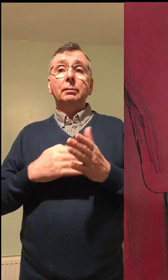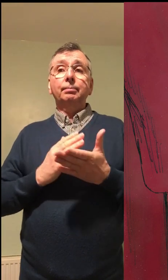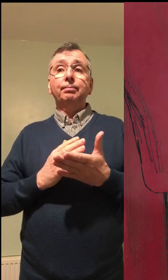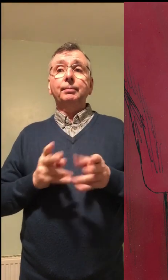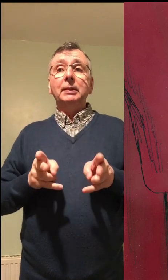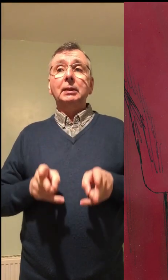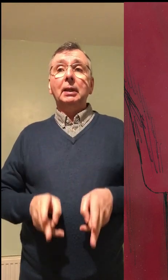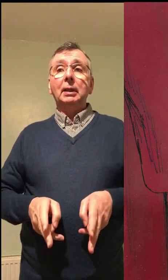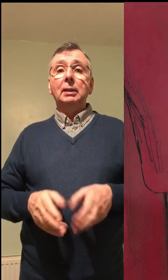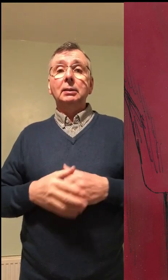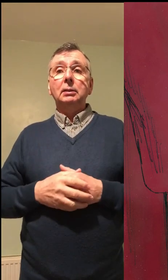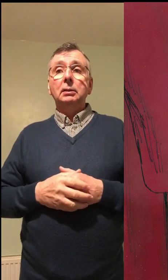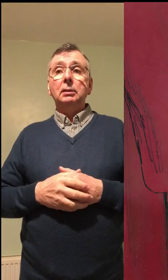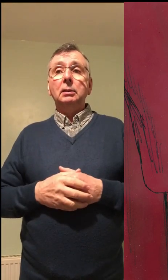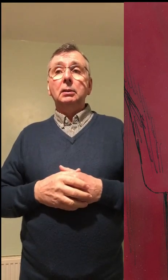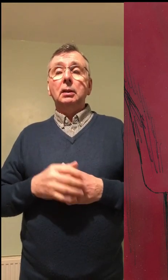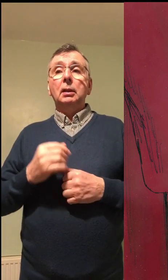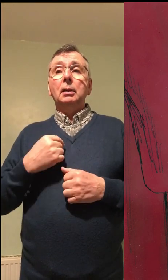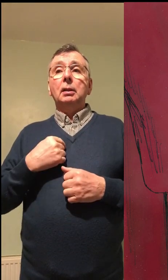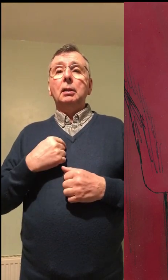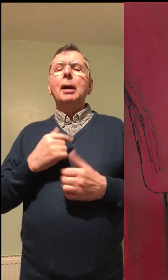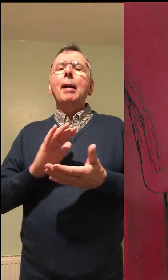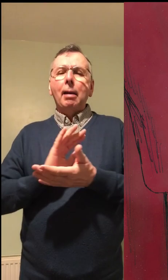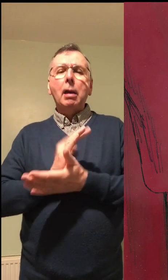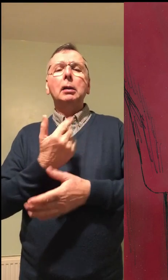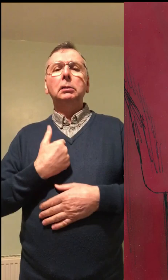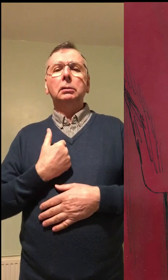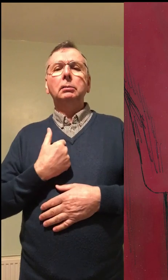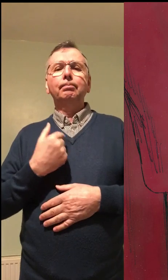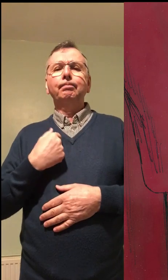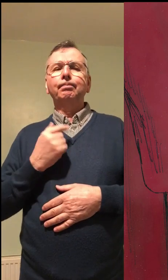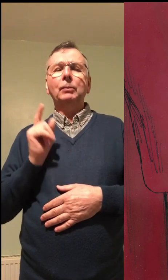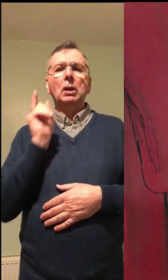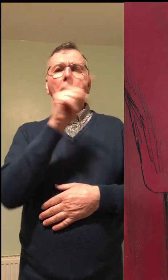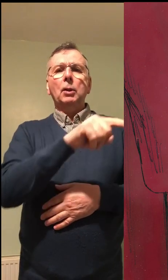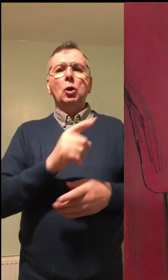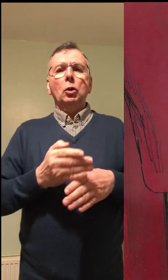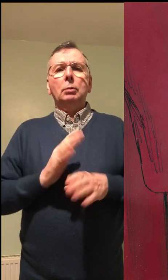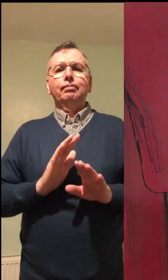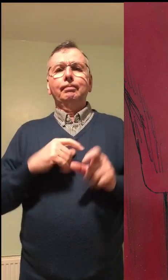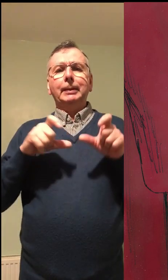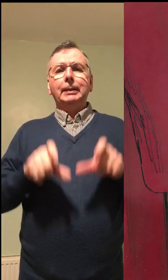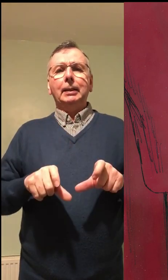And for your sake, I'm glad I was not there, so that you may believe.